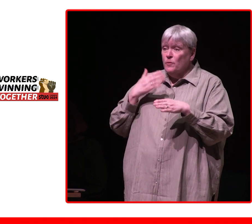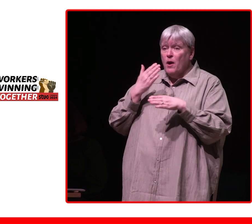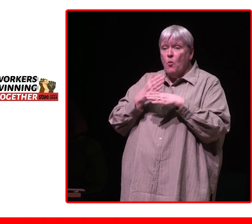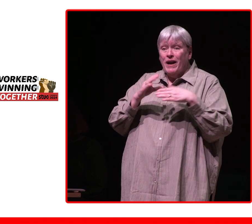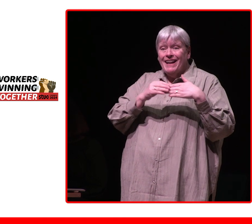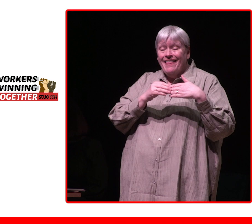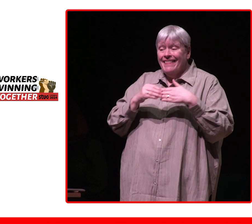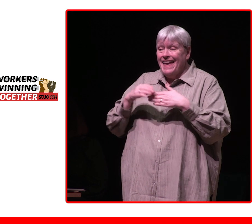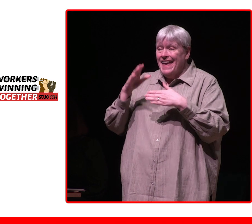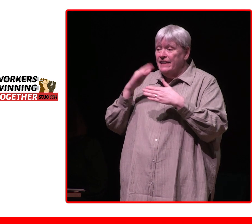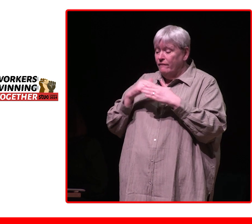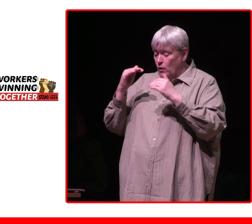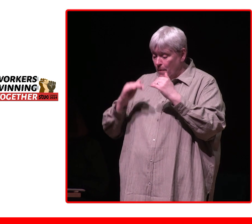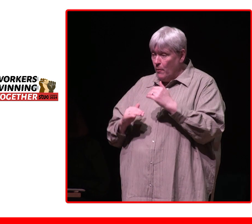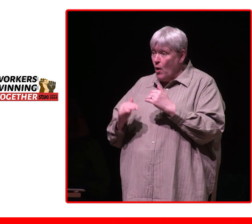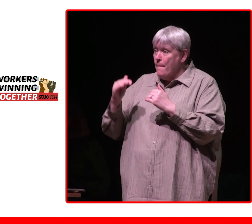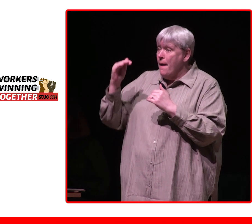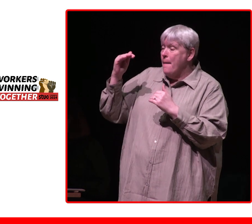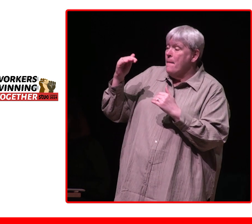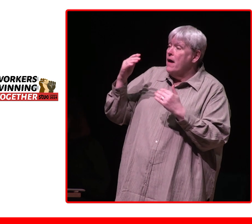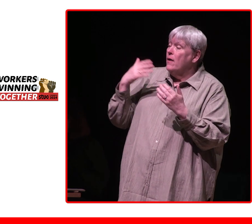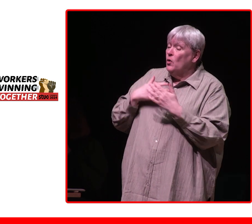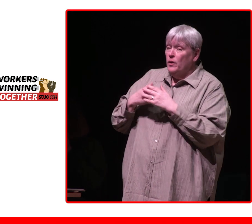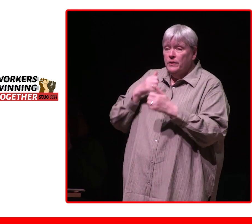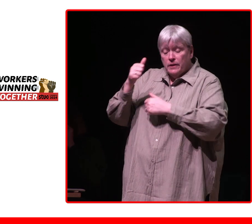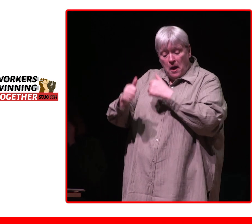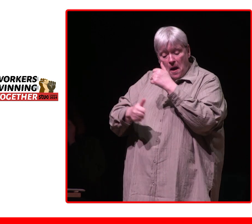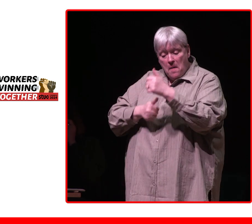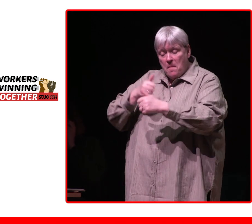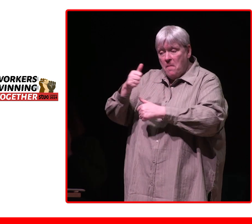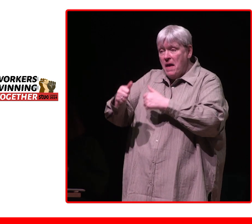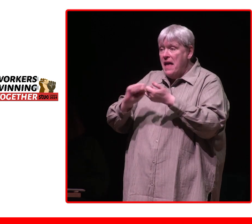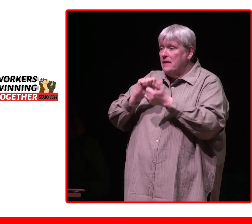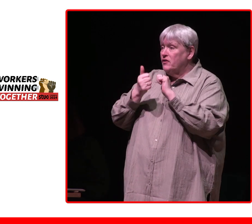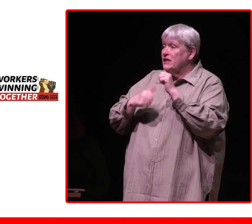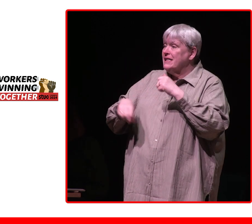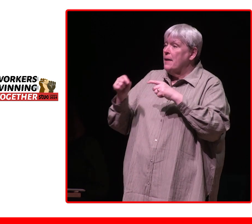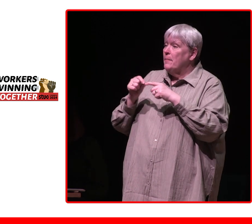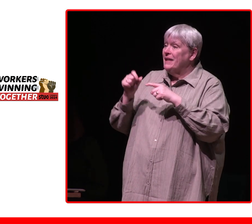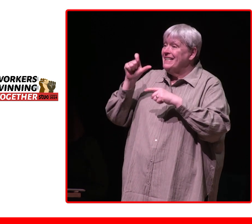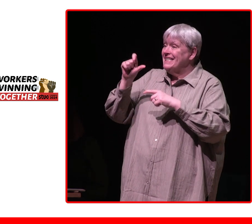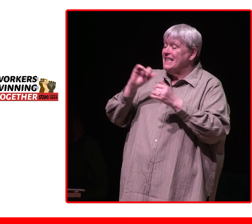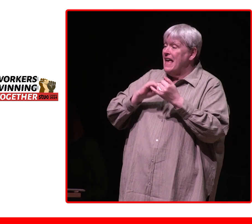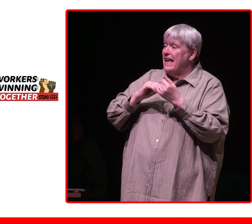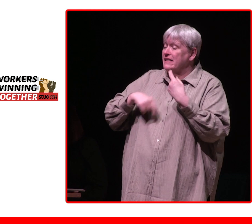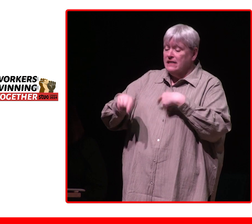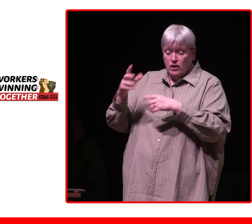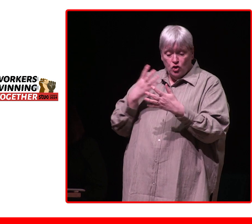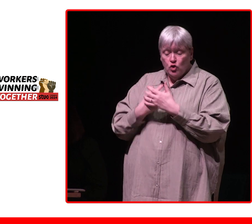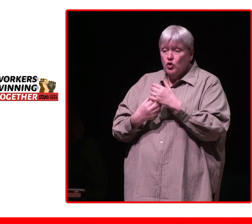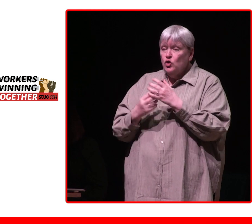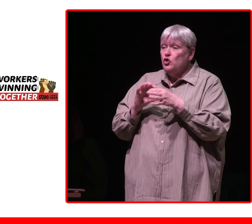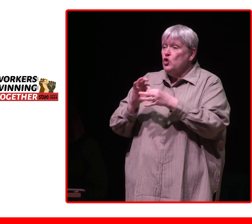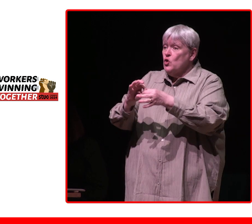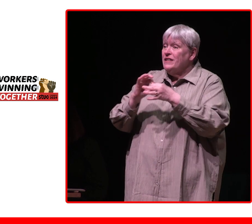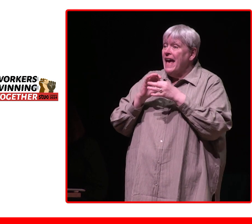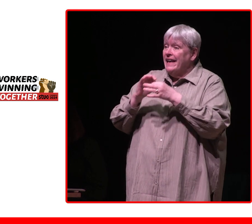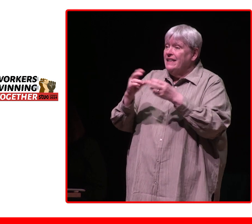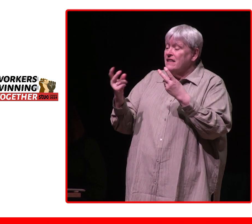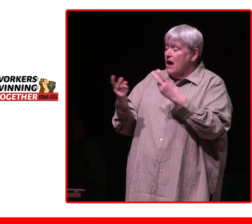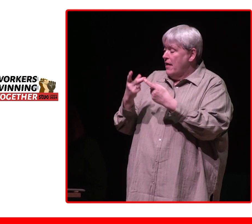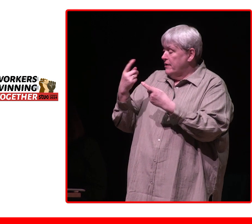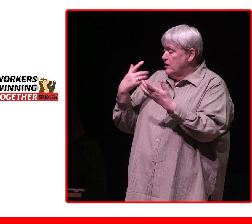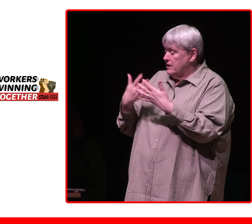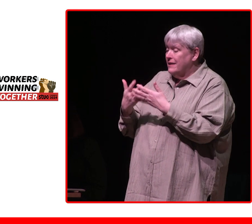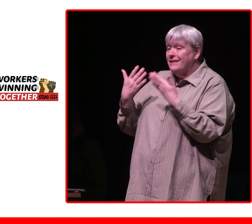shop floor upwards, and we would commend affiliates like PCS and Unite and others who are currently examining how they